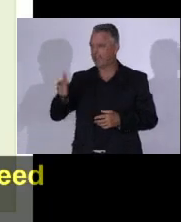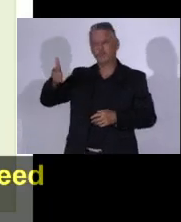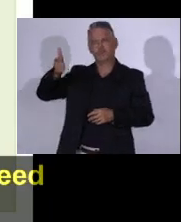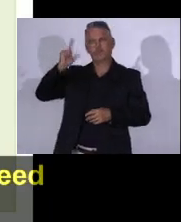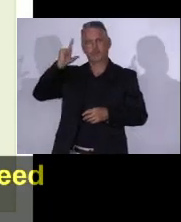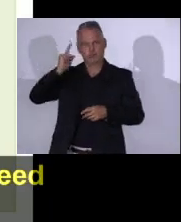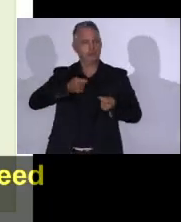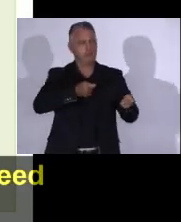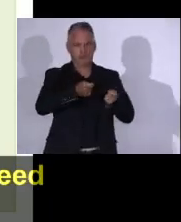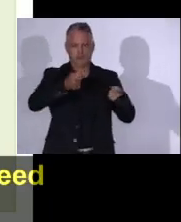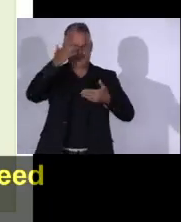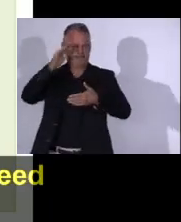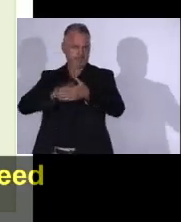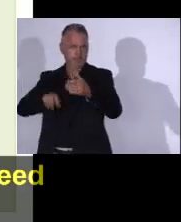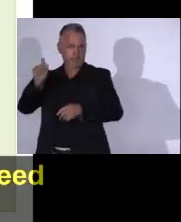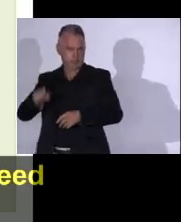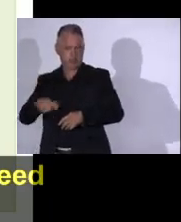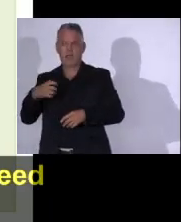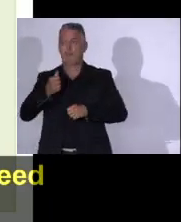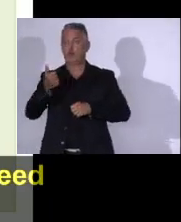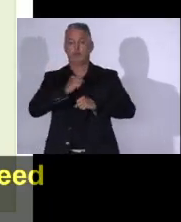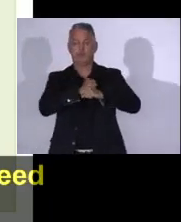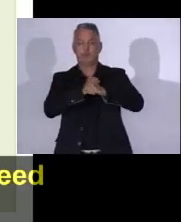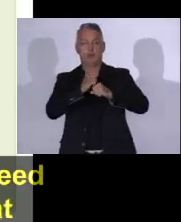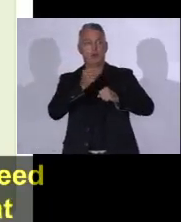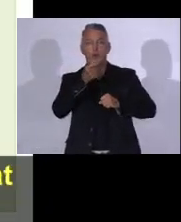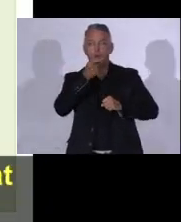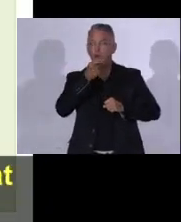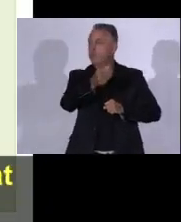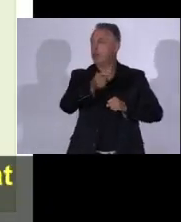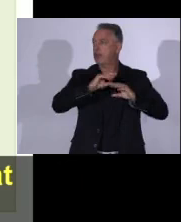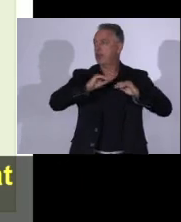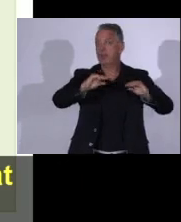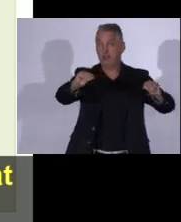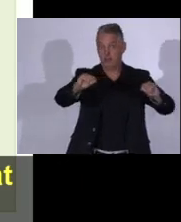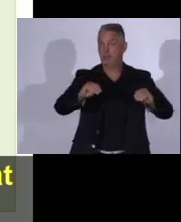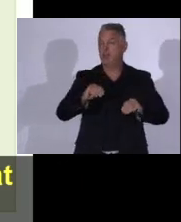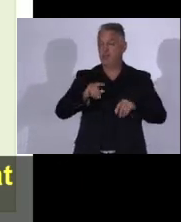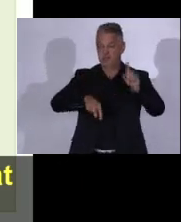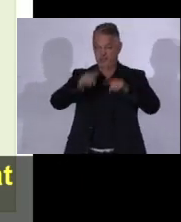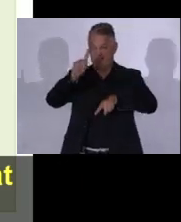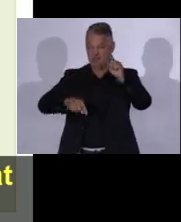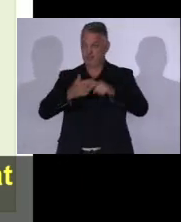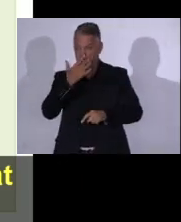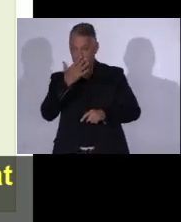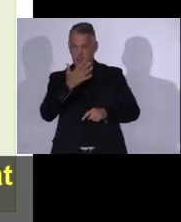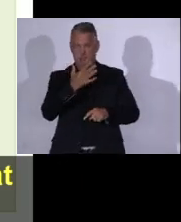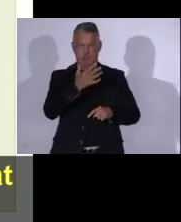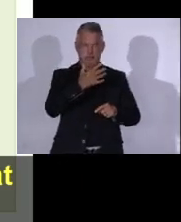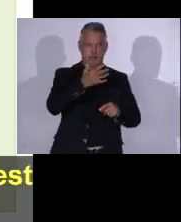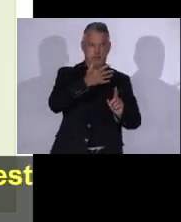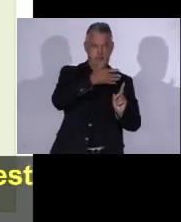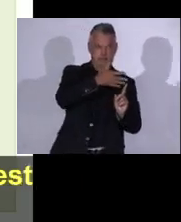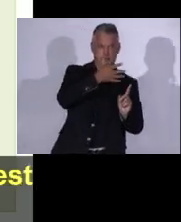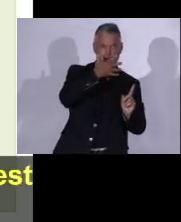go. We've got great word of mouth happening out and about. A great age mix, so the youngest person out there is in their late 50s and the oldest person's in their